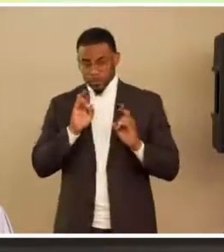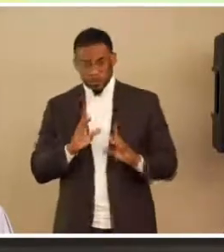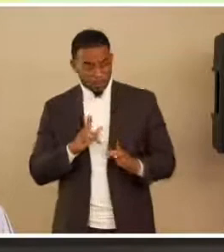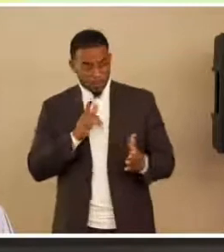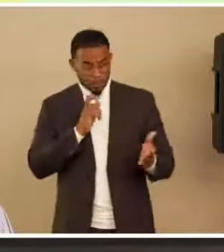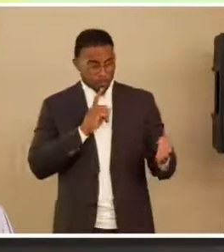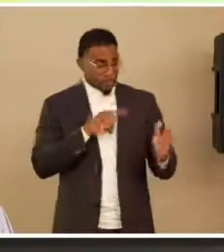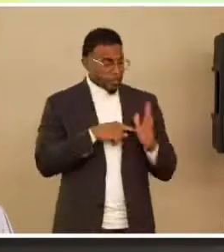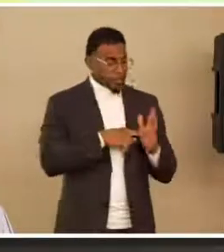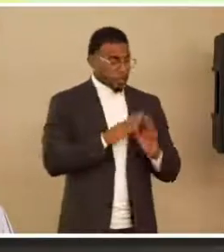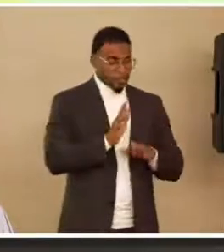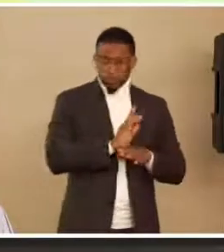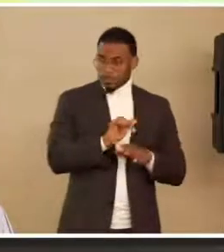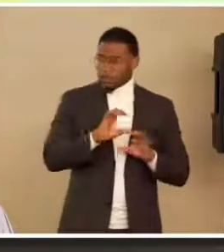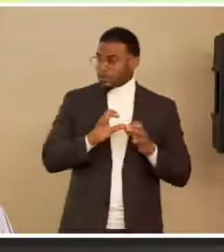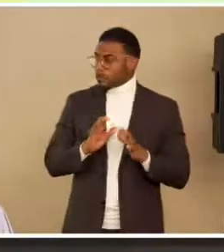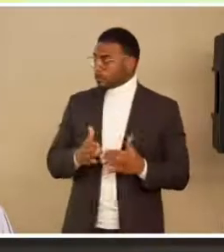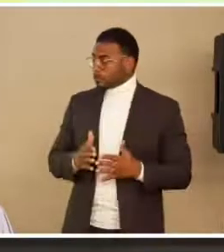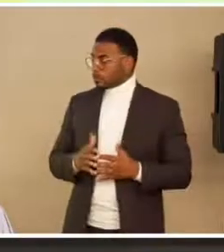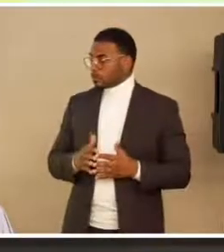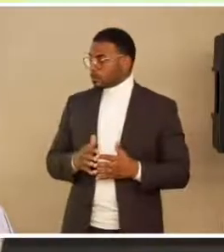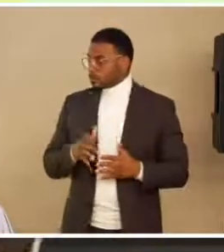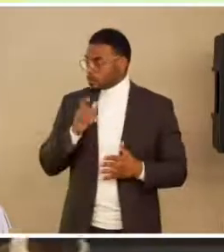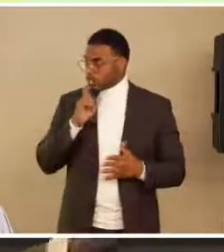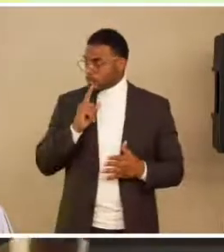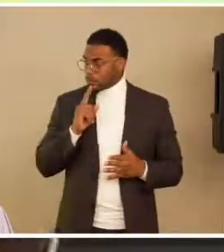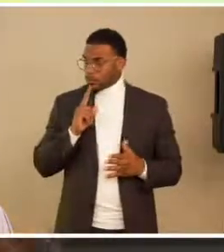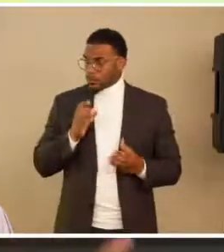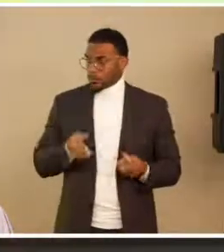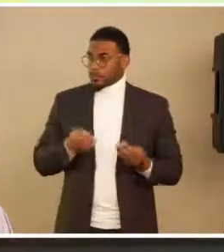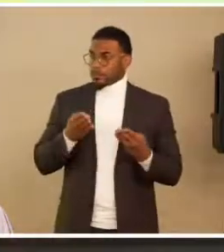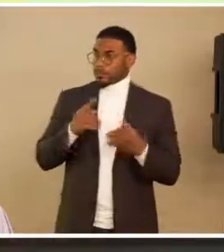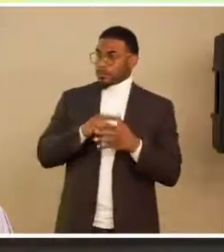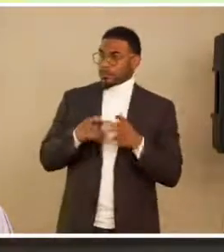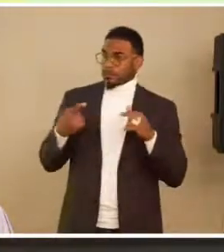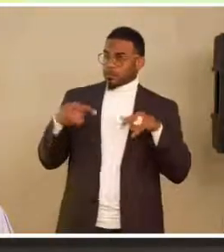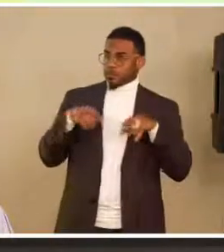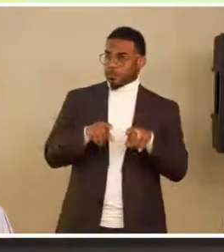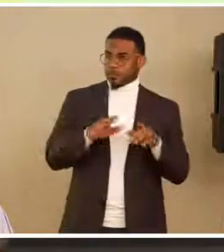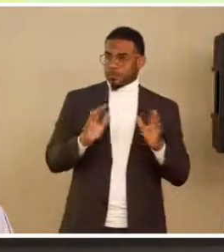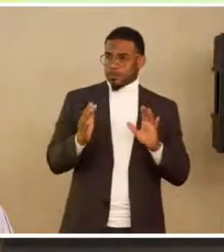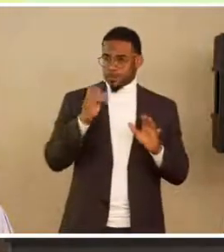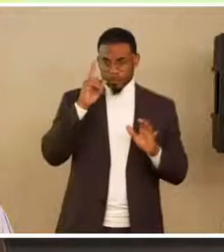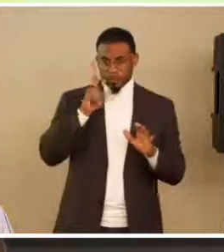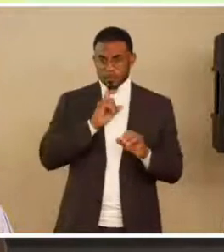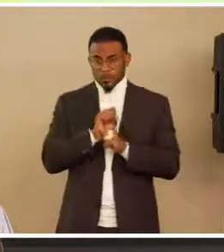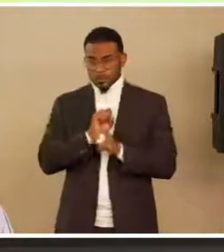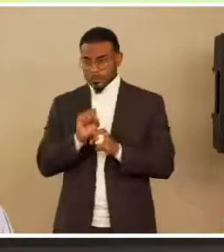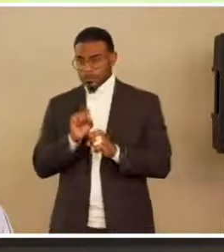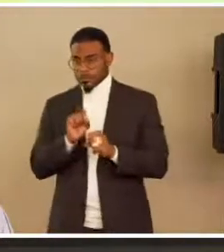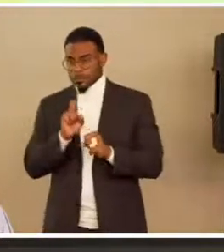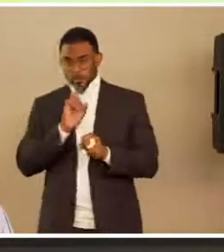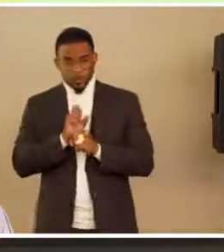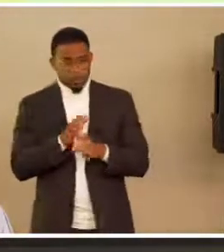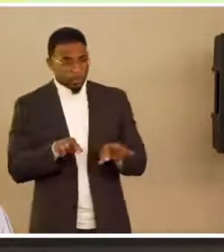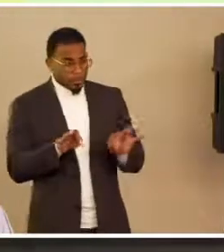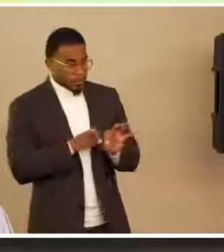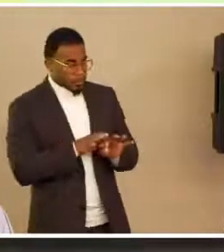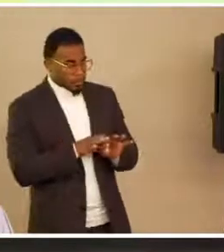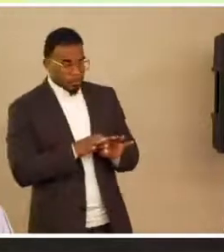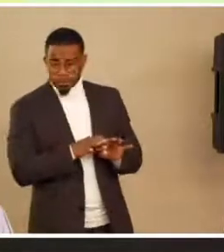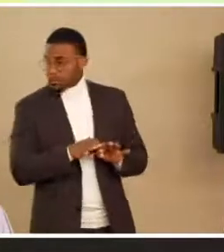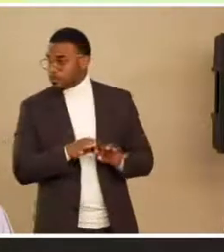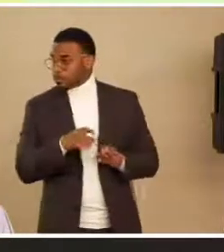educators who are showing the film in their classrooms, who are providing those parallels, which I think are really, really important